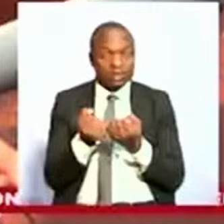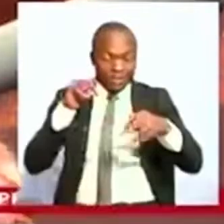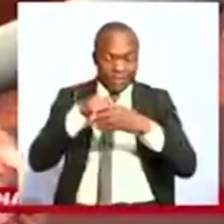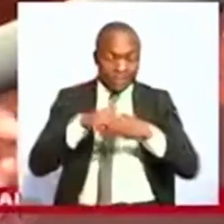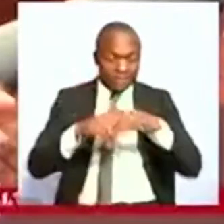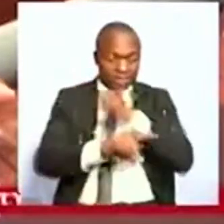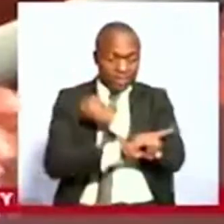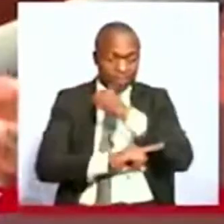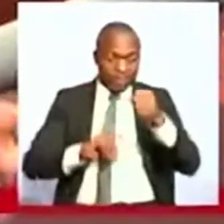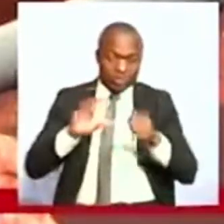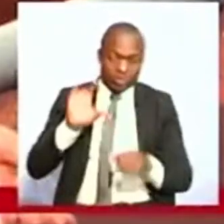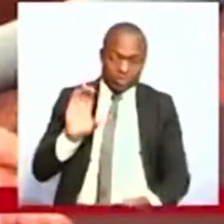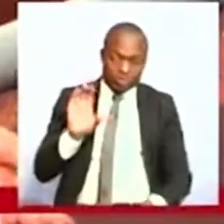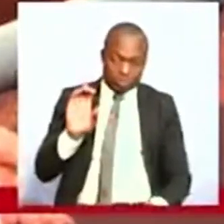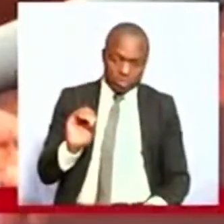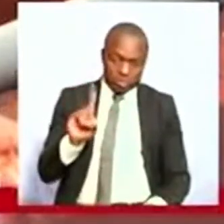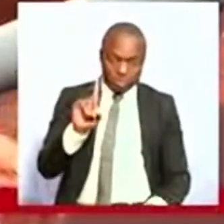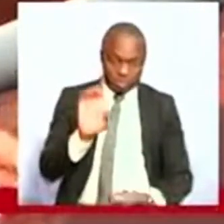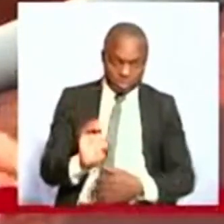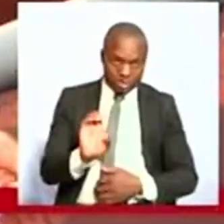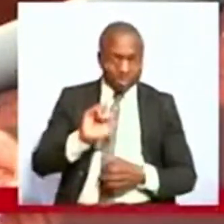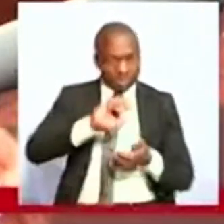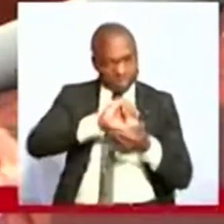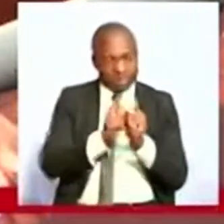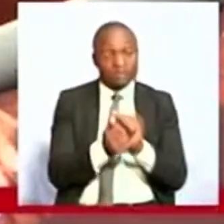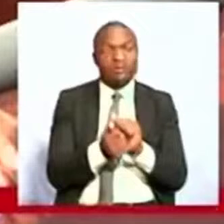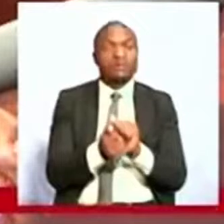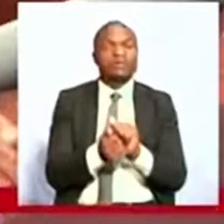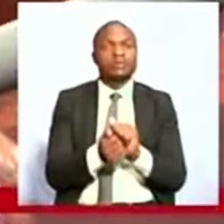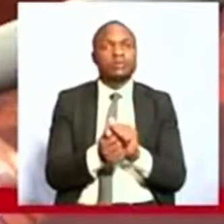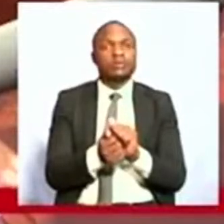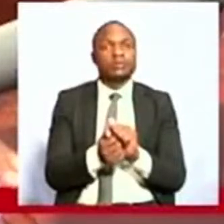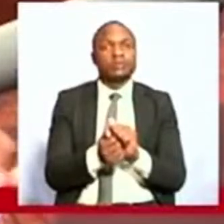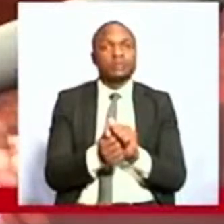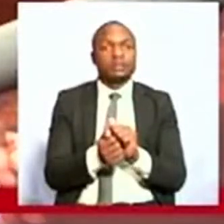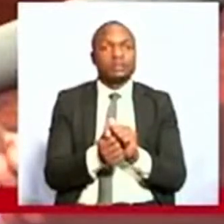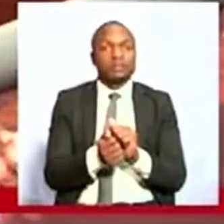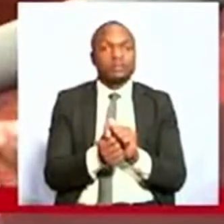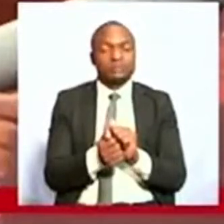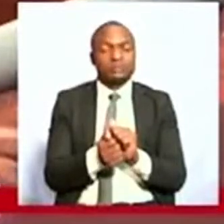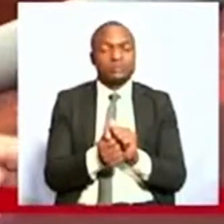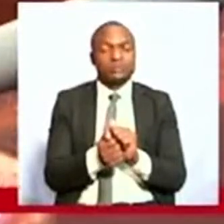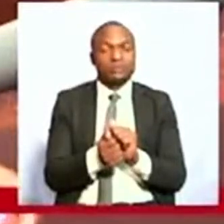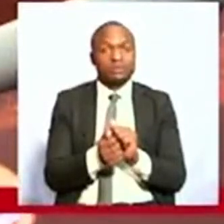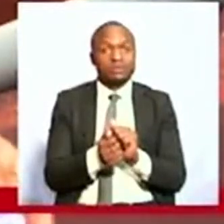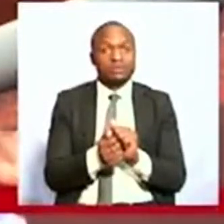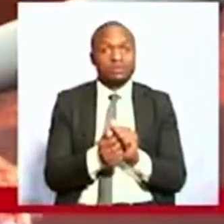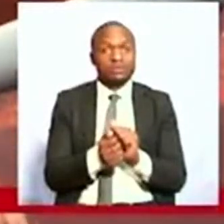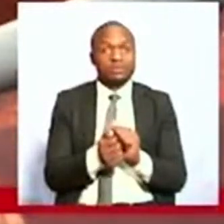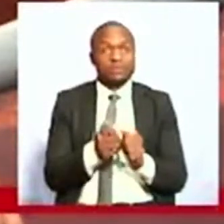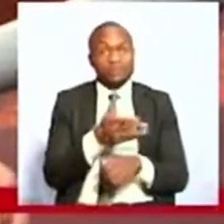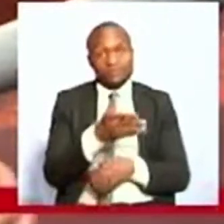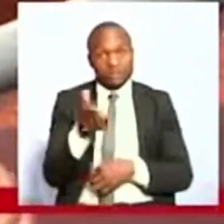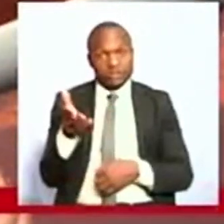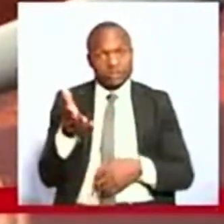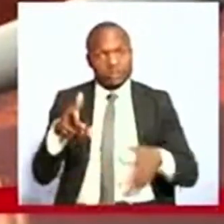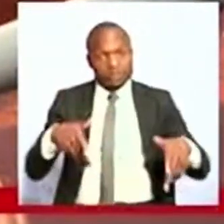Code were amended to commute the death sentence to